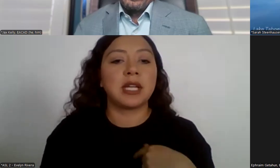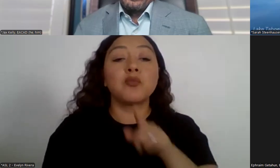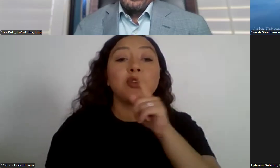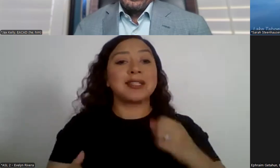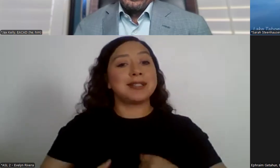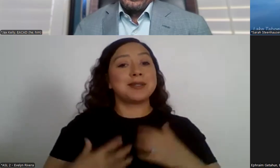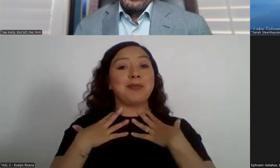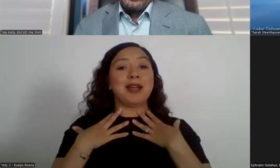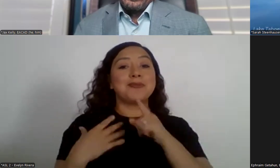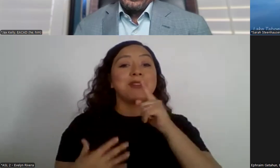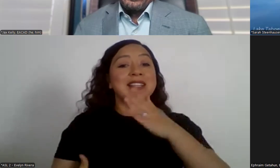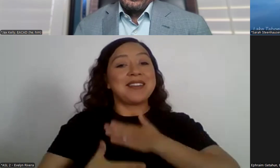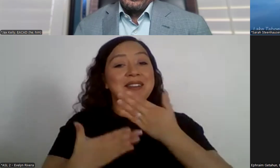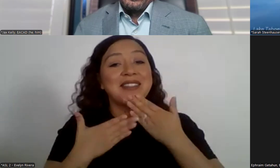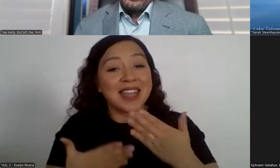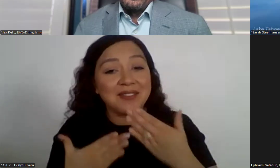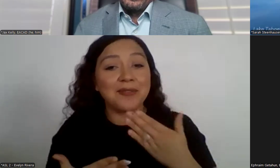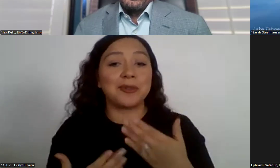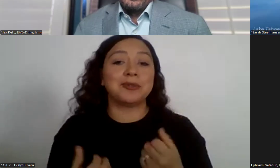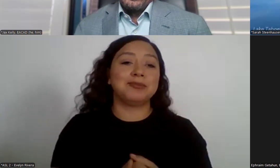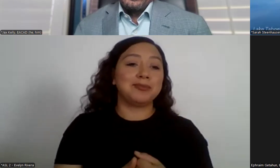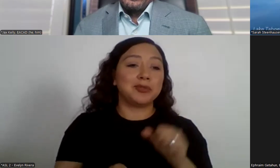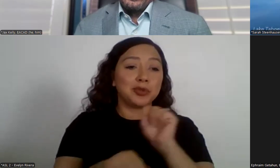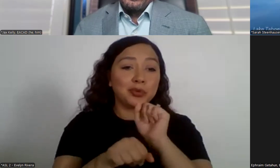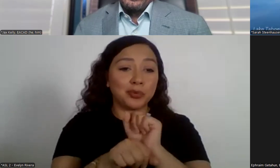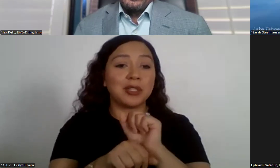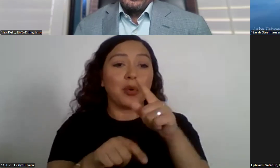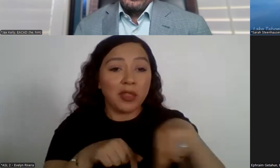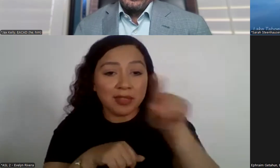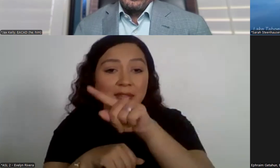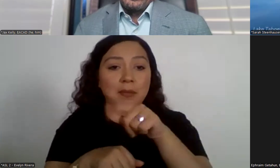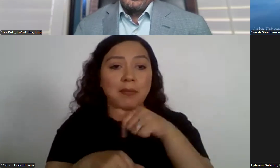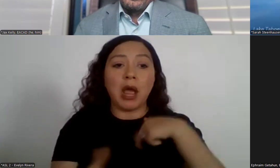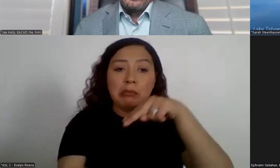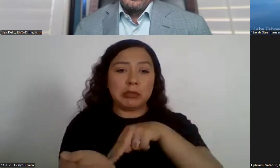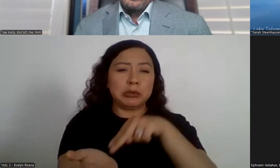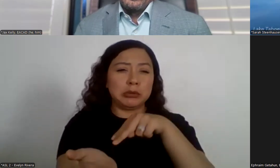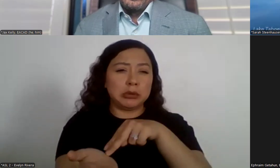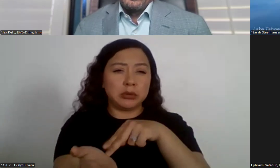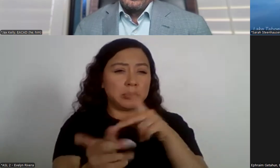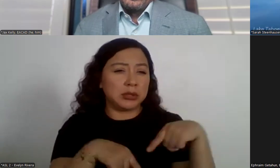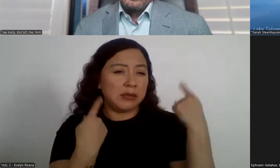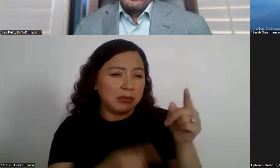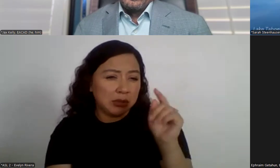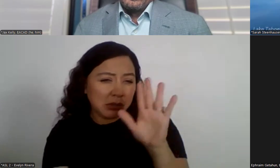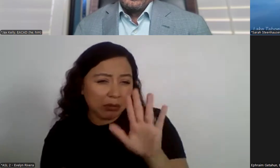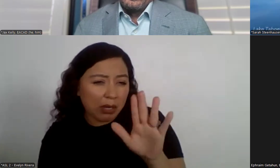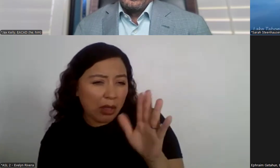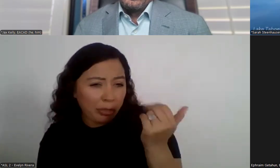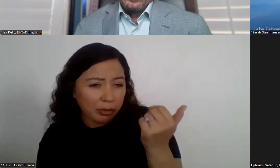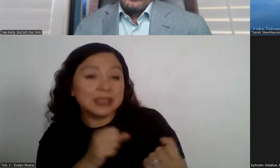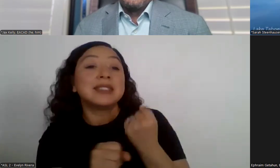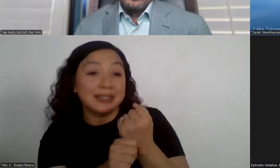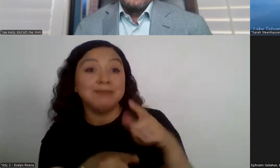and grateful to be able to work with them. Um, I've been a nurse now moving towards 12 or no, 13